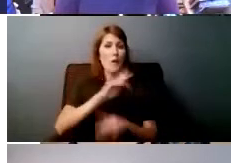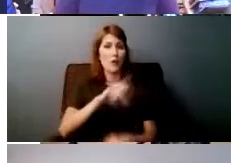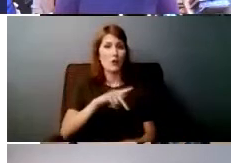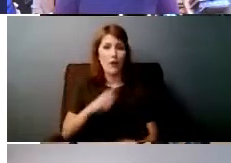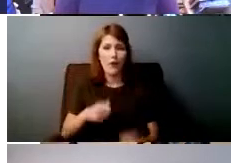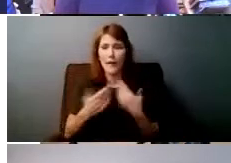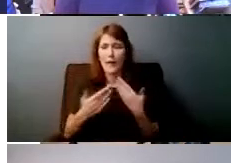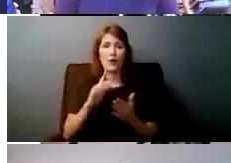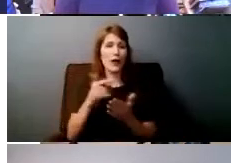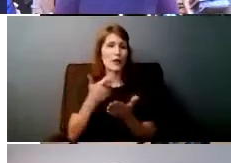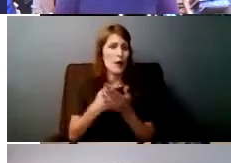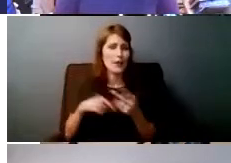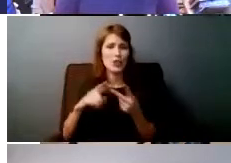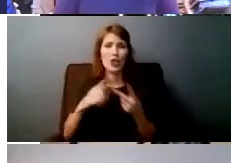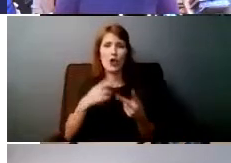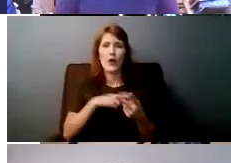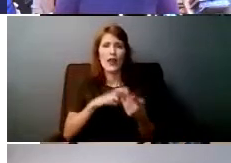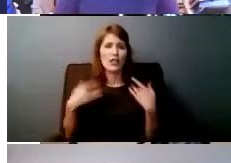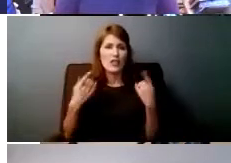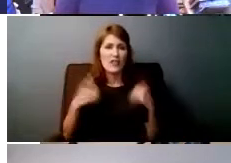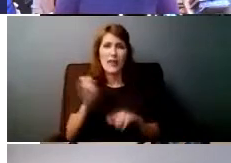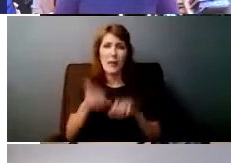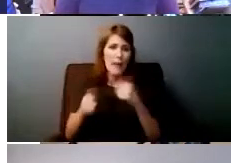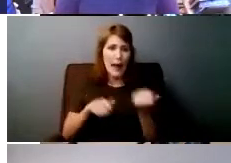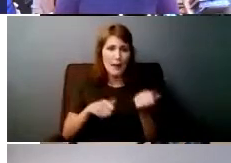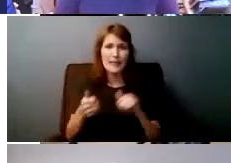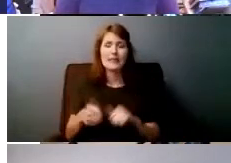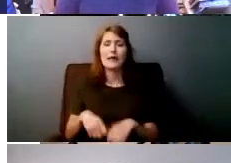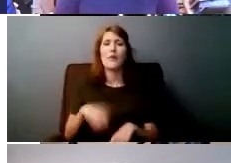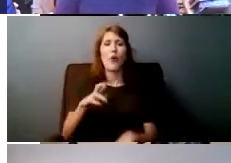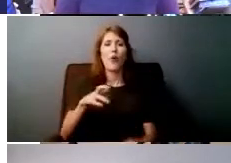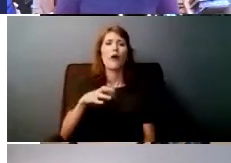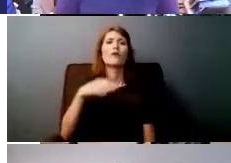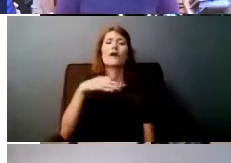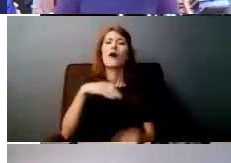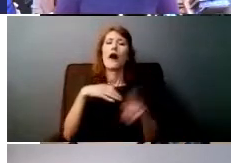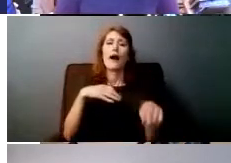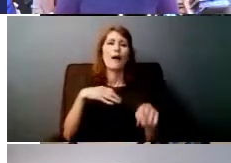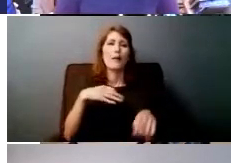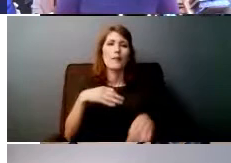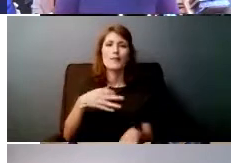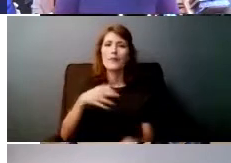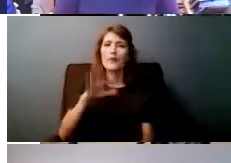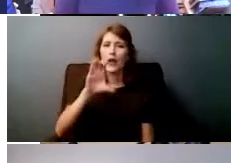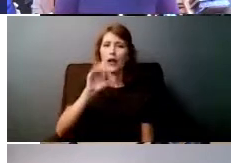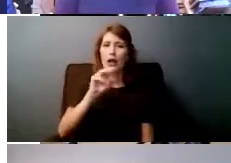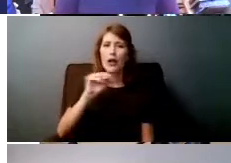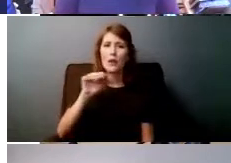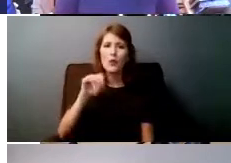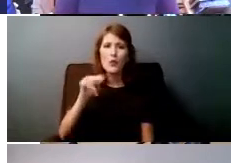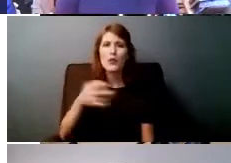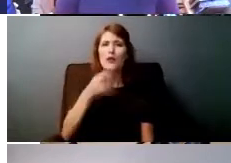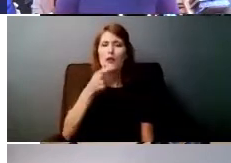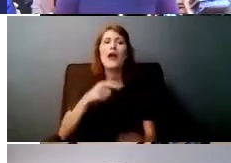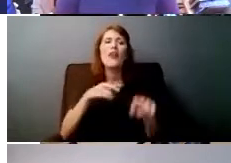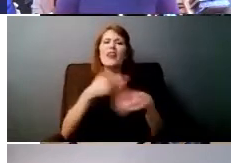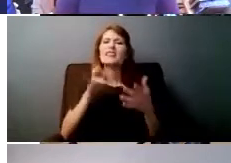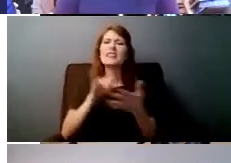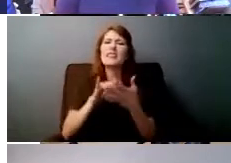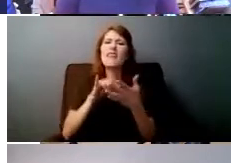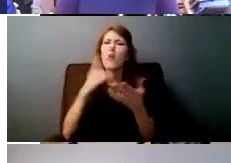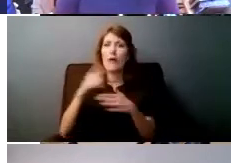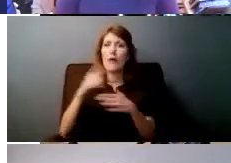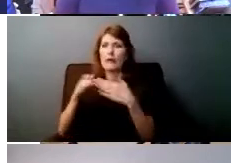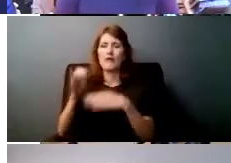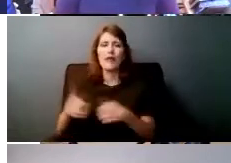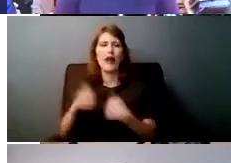like religious events like baptisms or communions, it could be things that mark the ending of a life like a funeral. These are the major events that many of